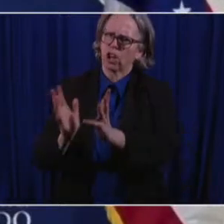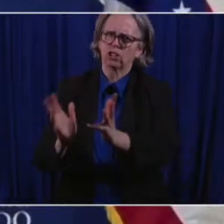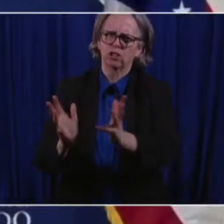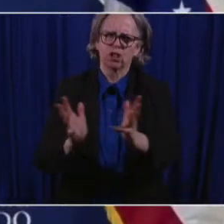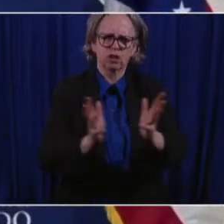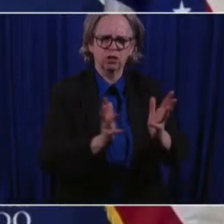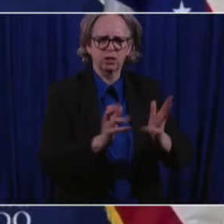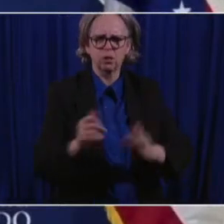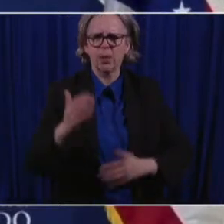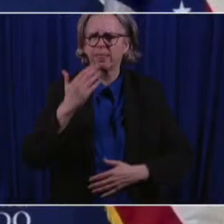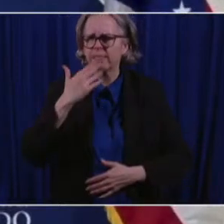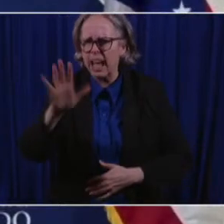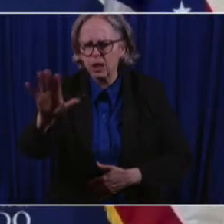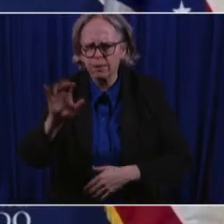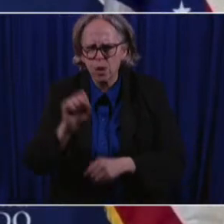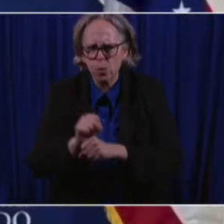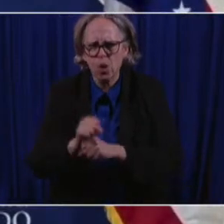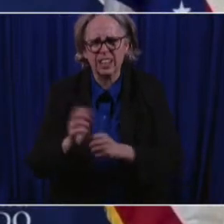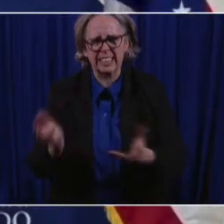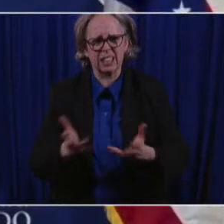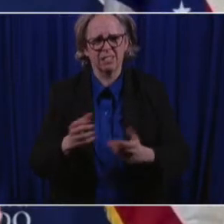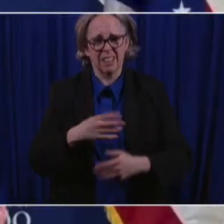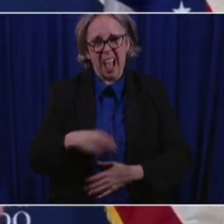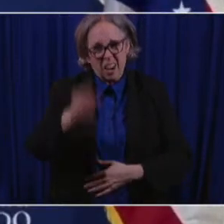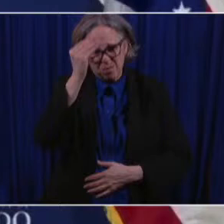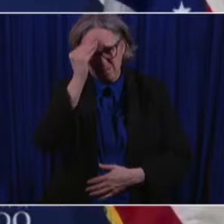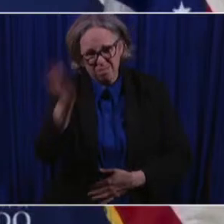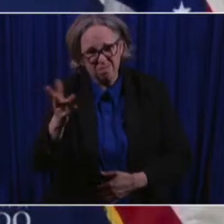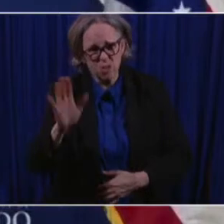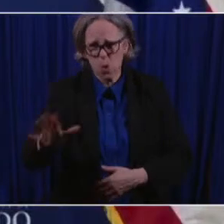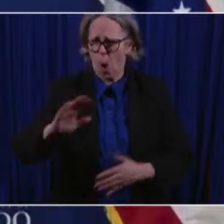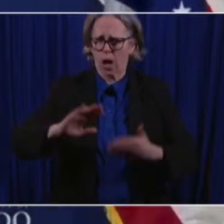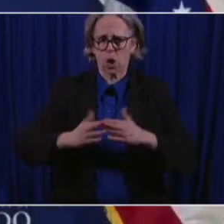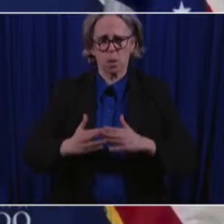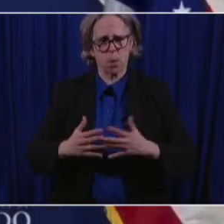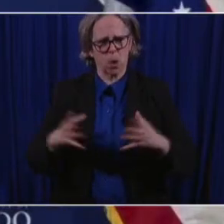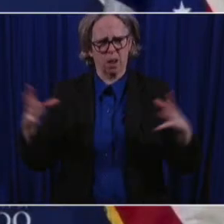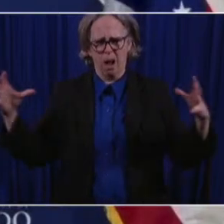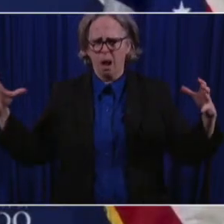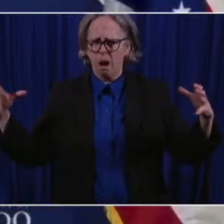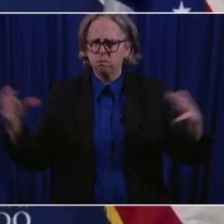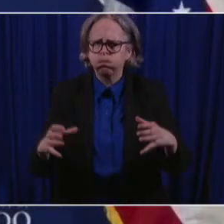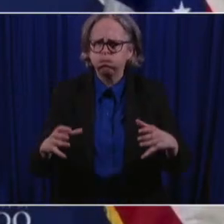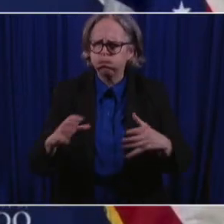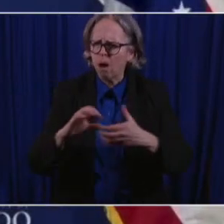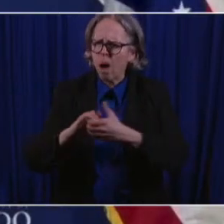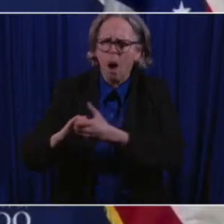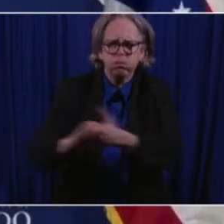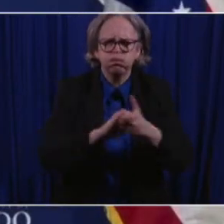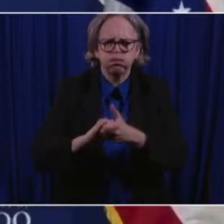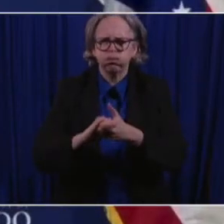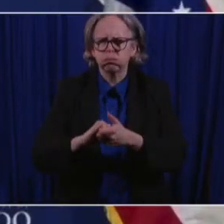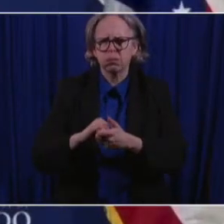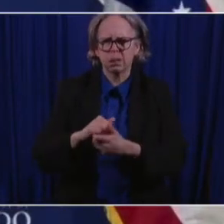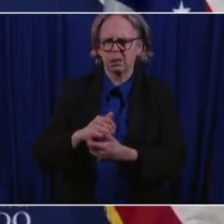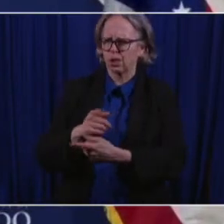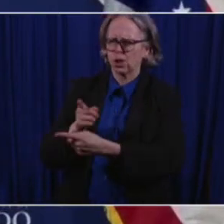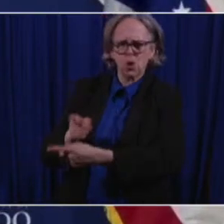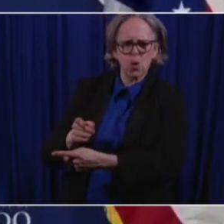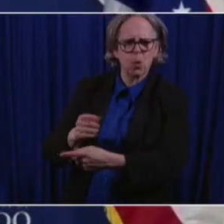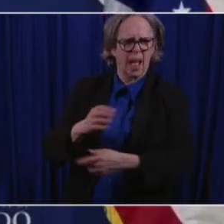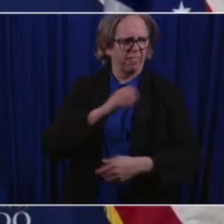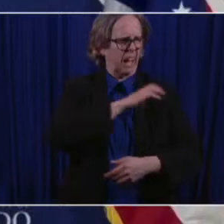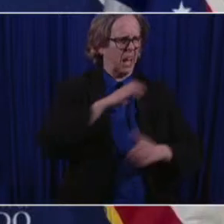work. And the community's really come together. It's the county commissioners, you, everybody, elected officials, but it's also nonprofits. It's